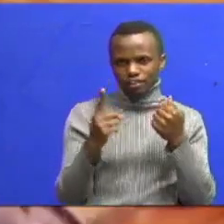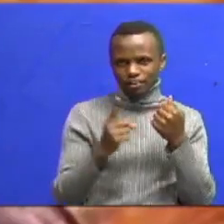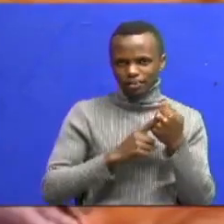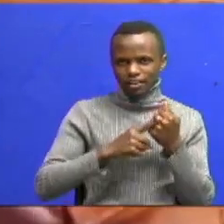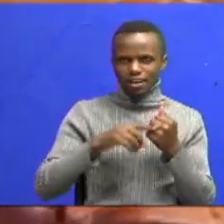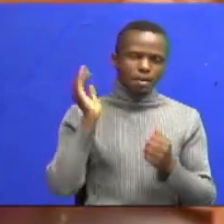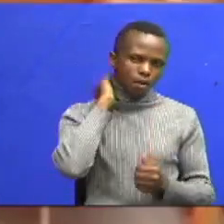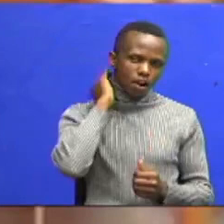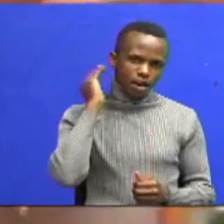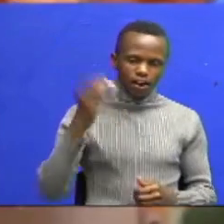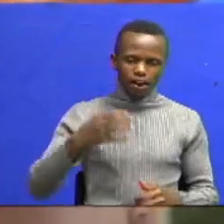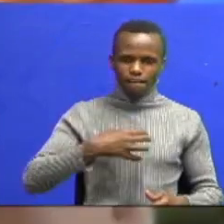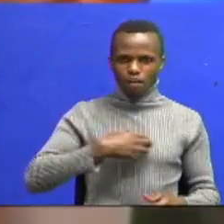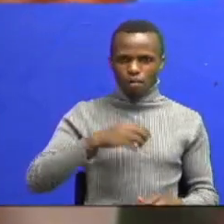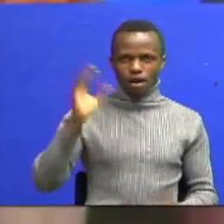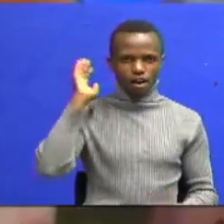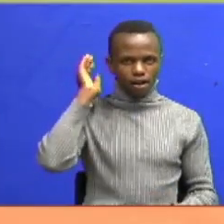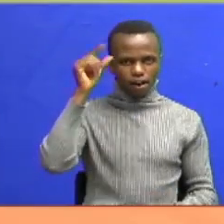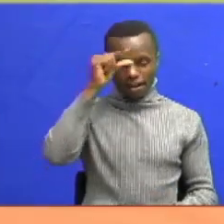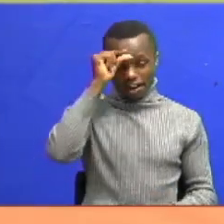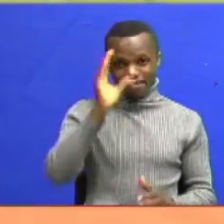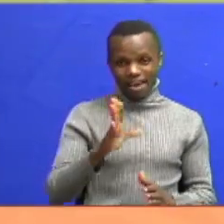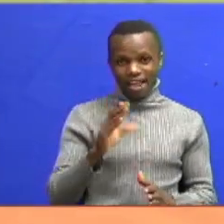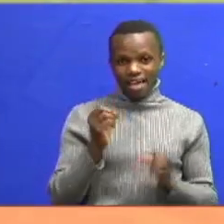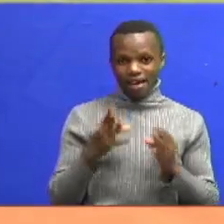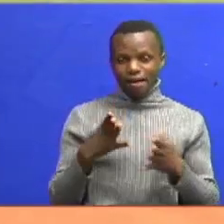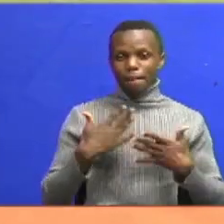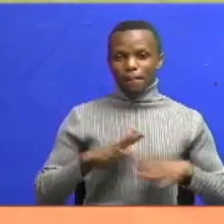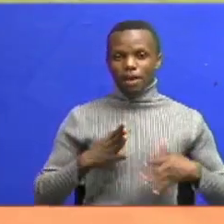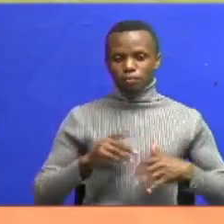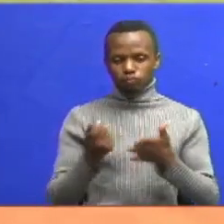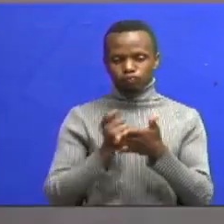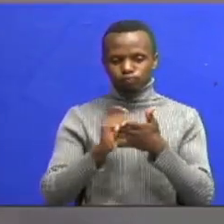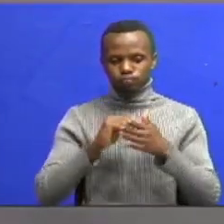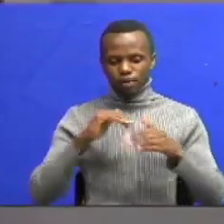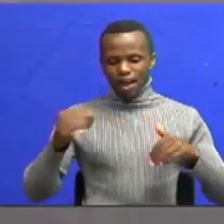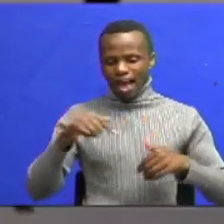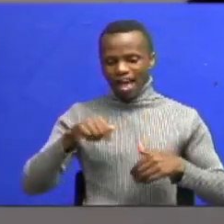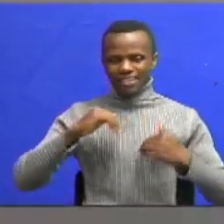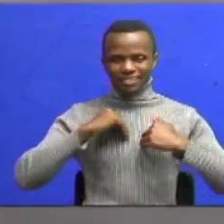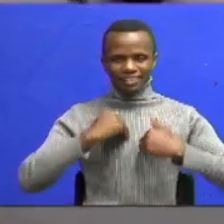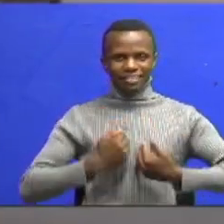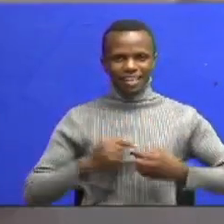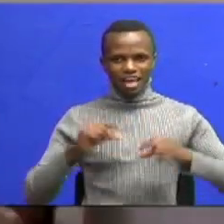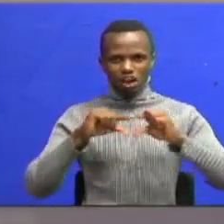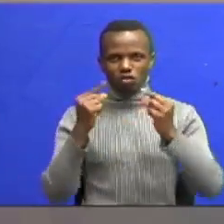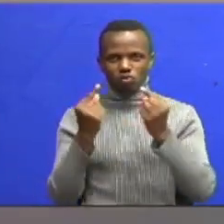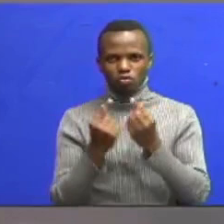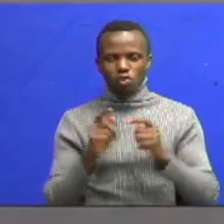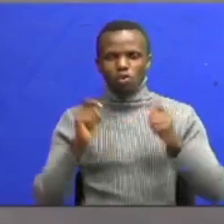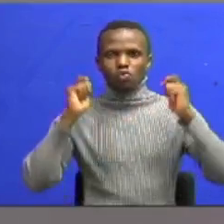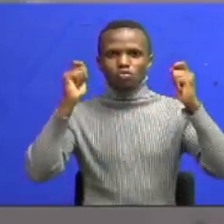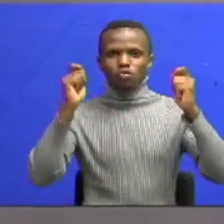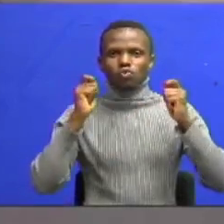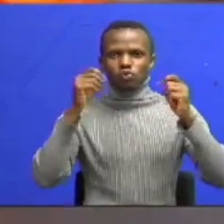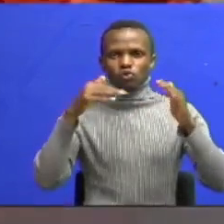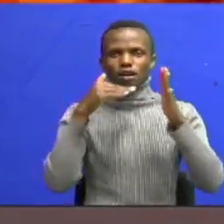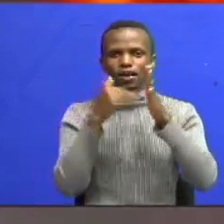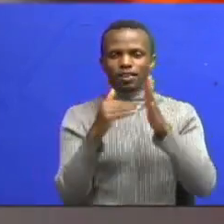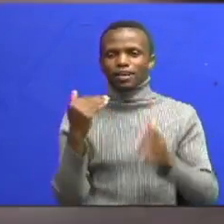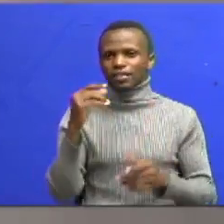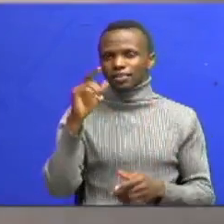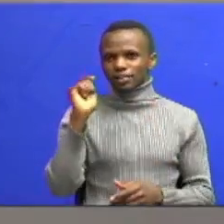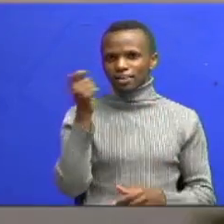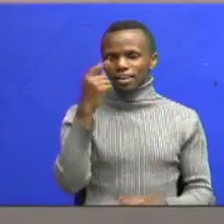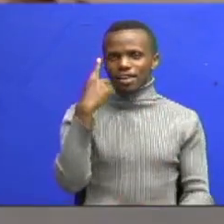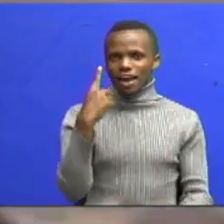Iria announced that 8 million Kenyans have signed the Tumechoka Citizen Initiative, even as demonstrations against the Ruto Gachagua regime